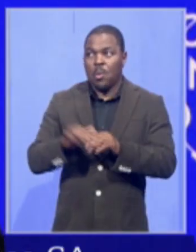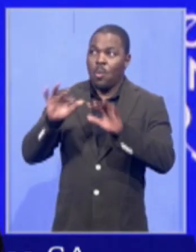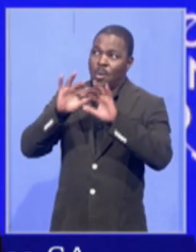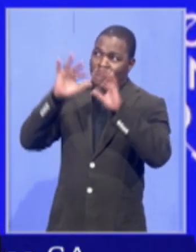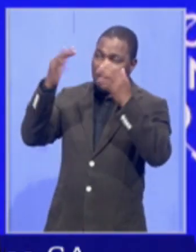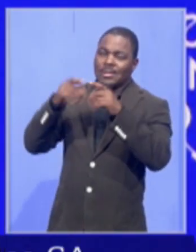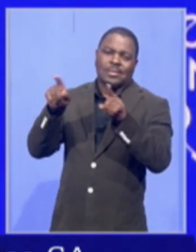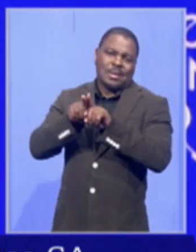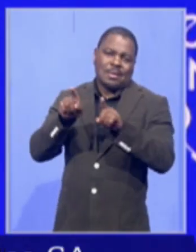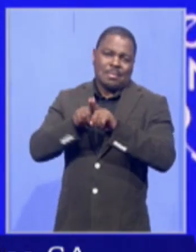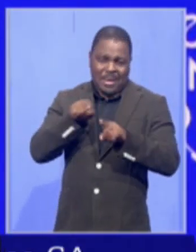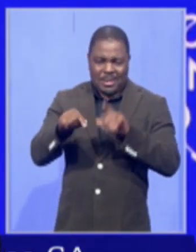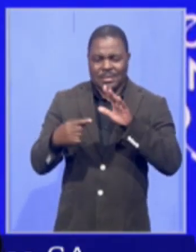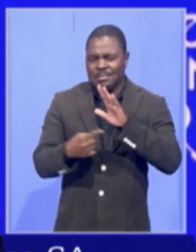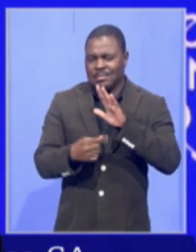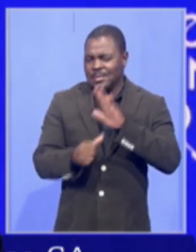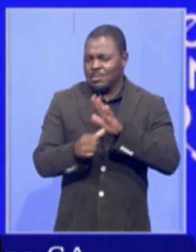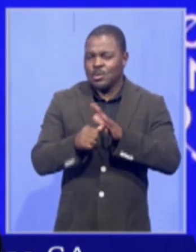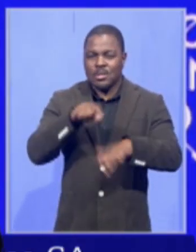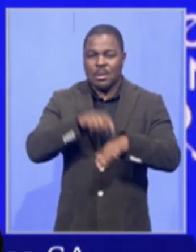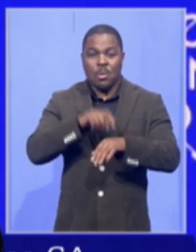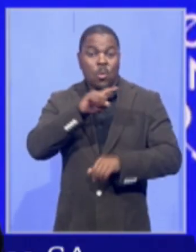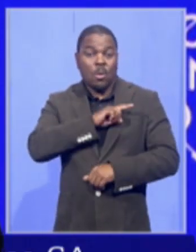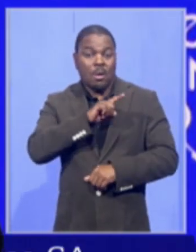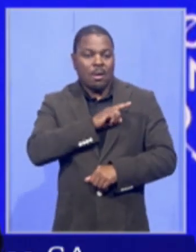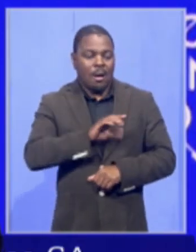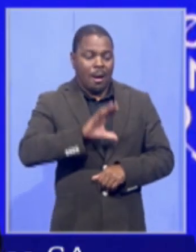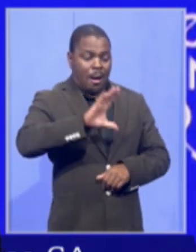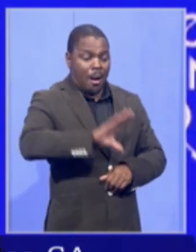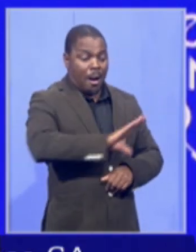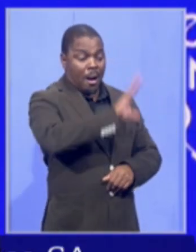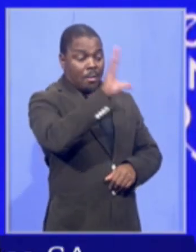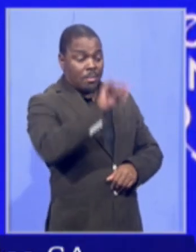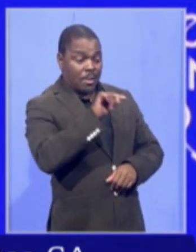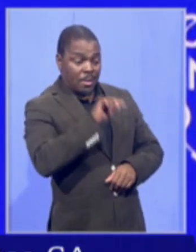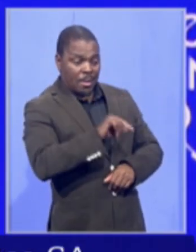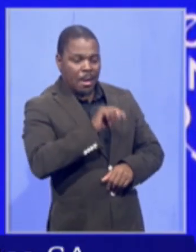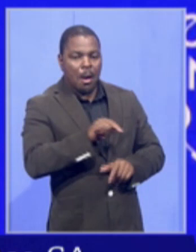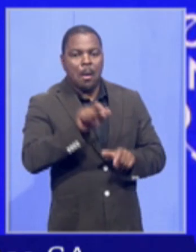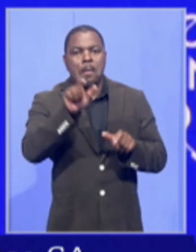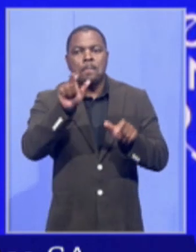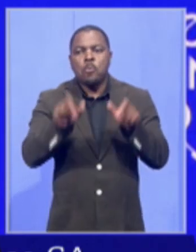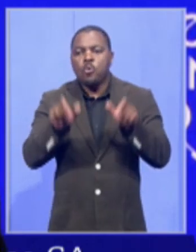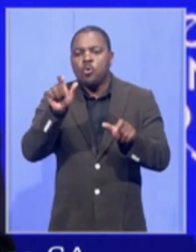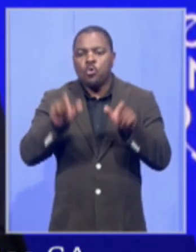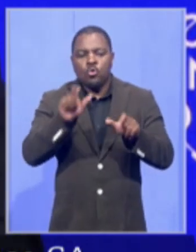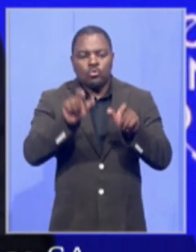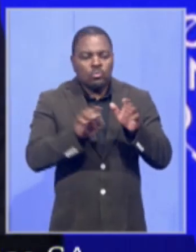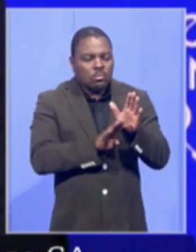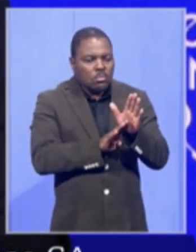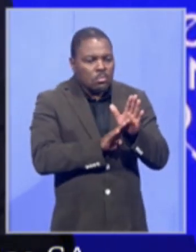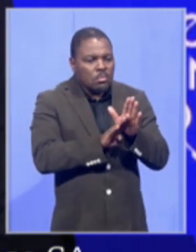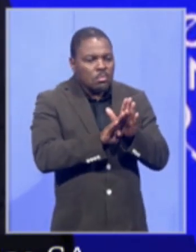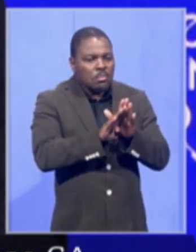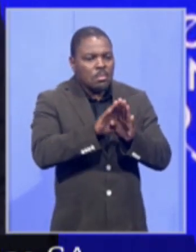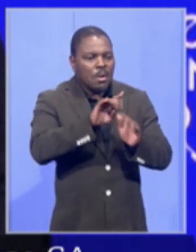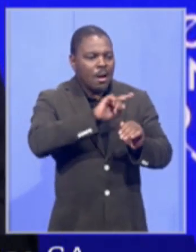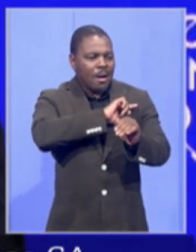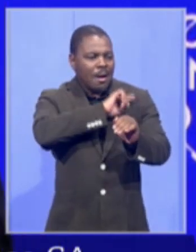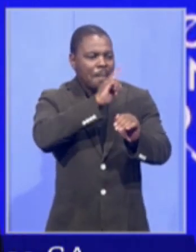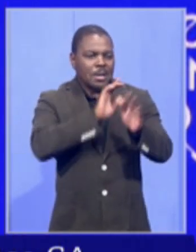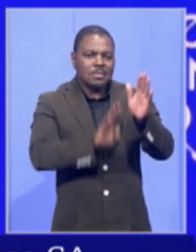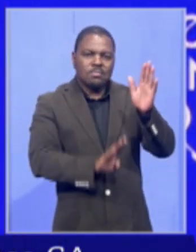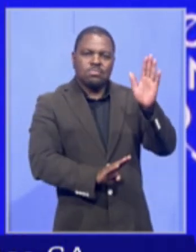well, because it was in Africa where humans developed the capacity and